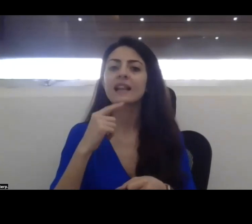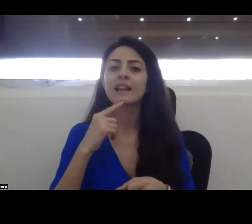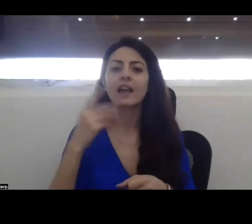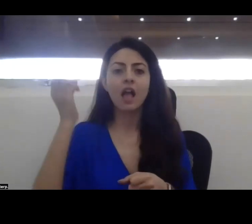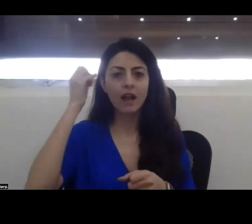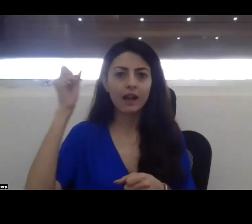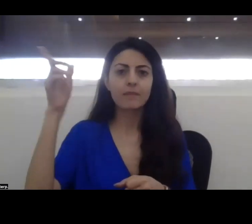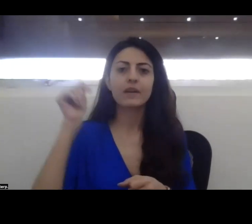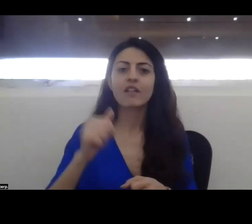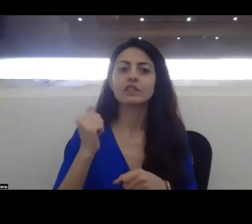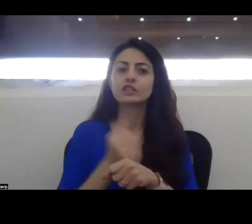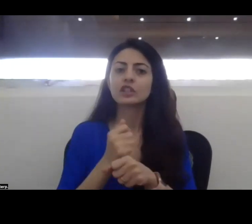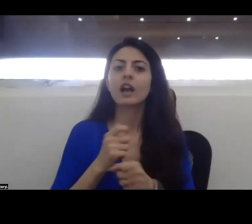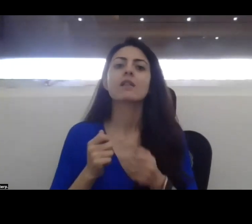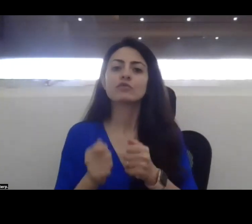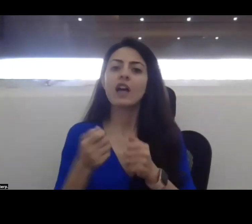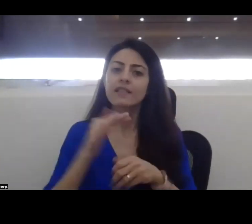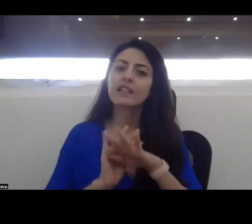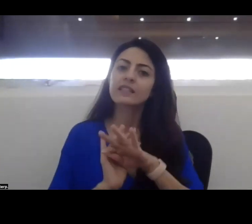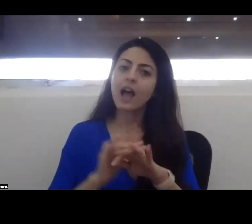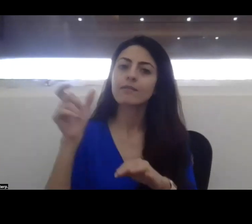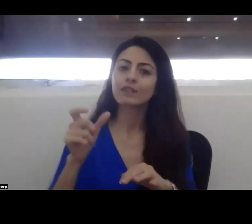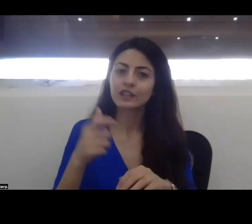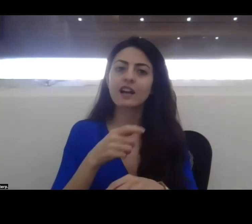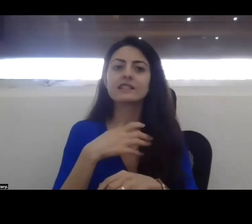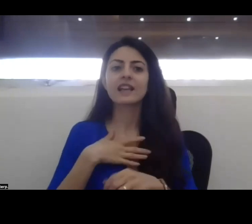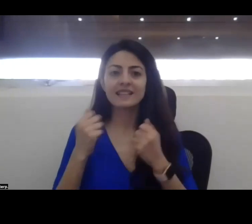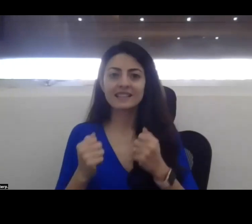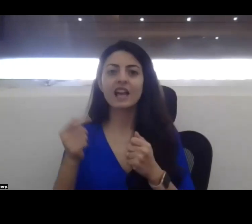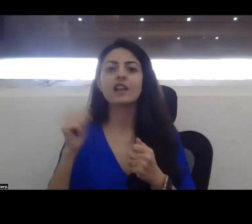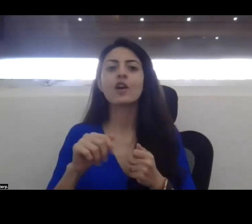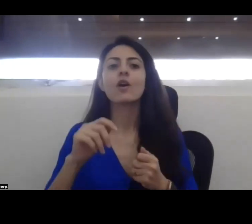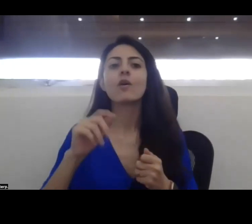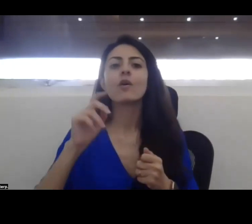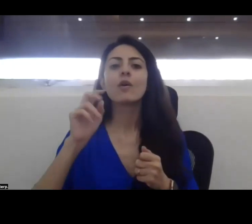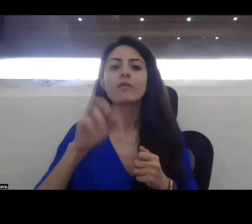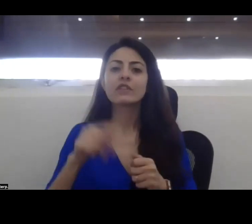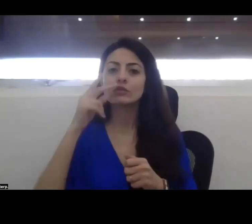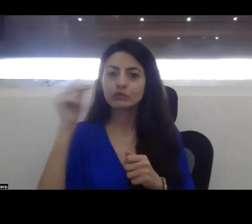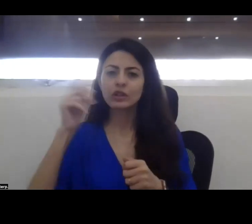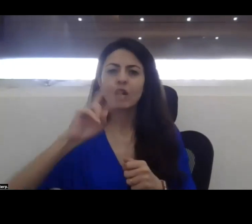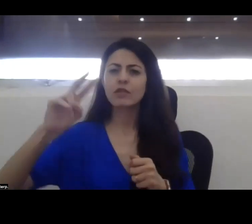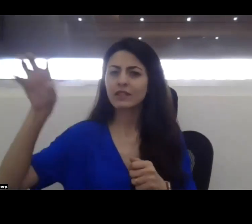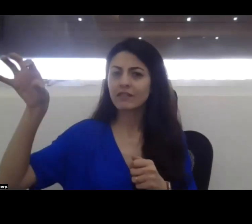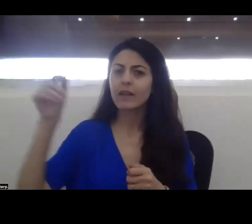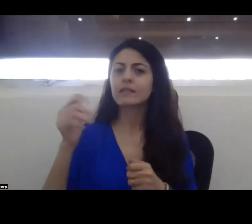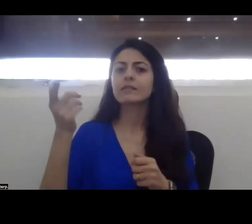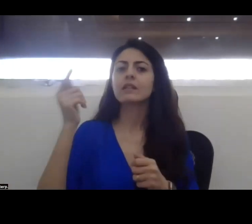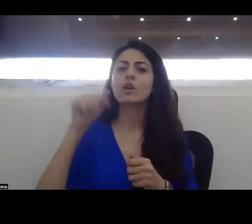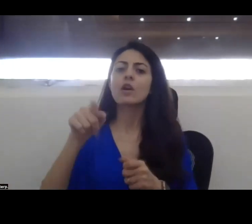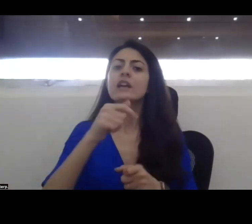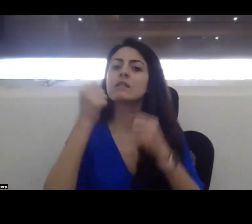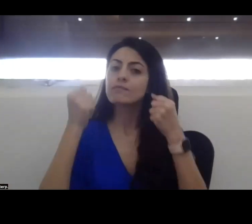within the UNICEF system. Since 2016, she has been responsible for the implementation of the Integrated Social